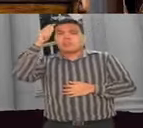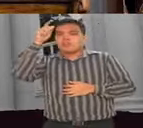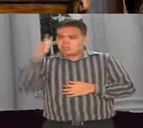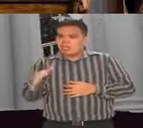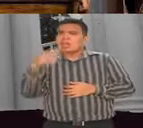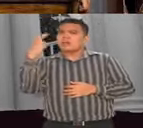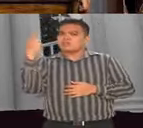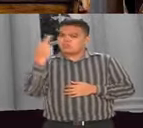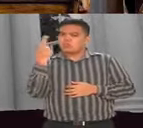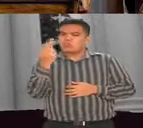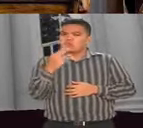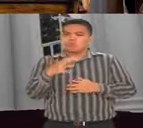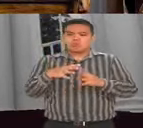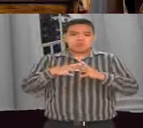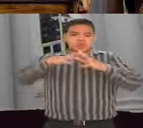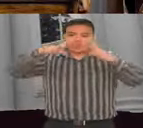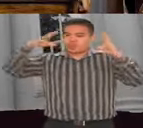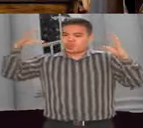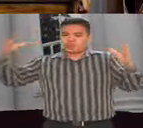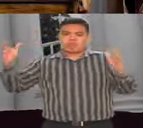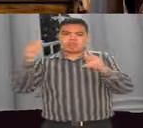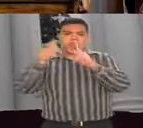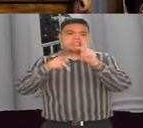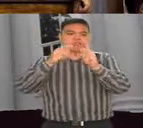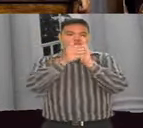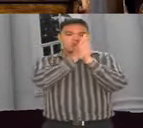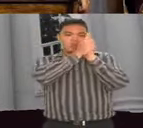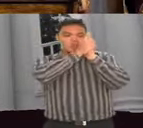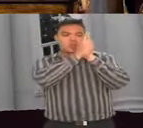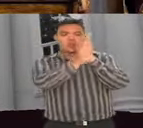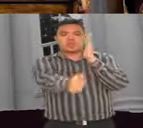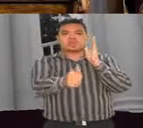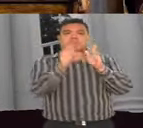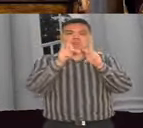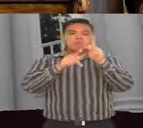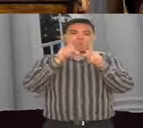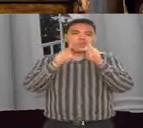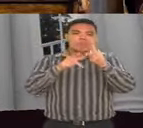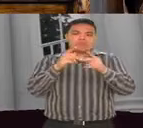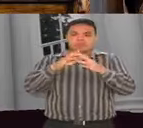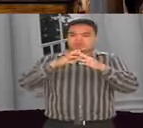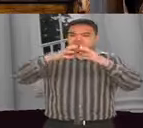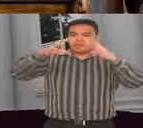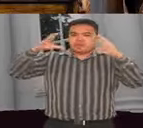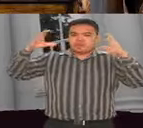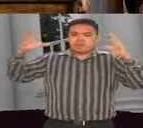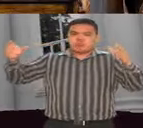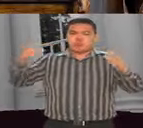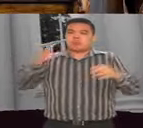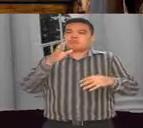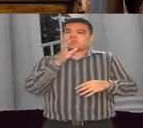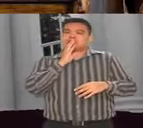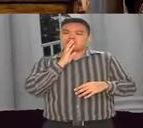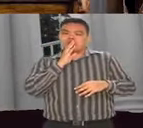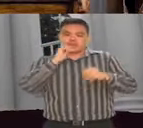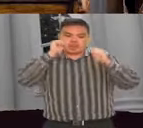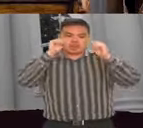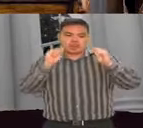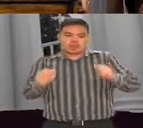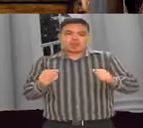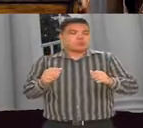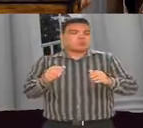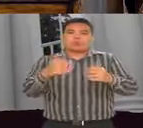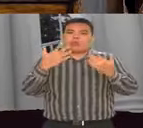only use extraordinary people. Grabe og talent, grabe og speaking